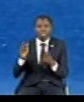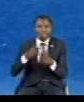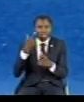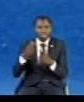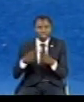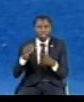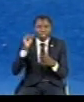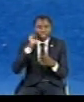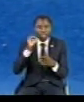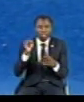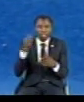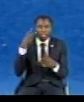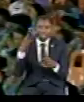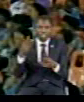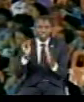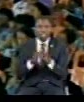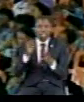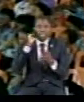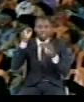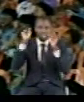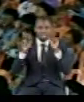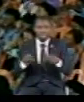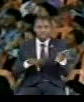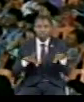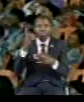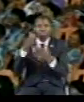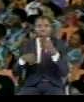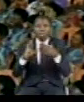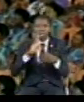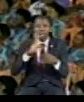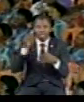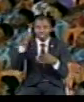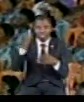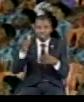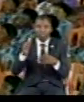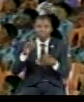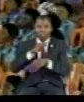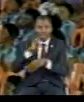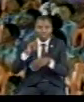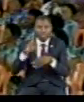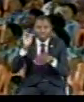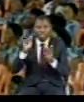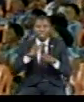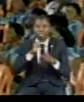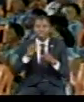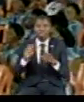do. Praise the Lord. Amen. Amen. God bless you.